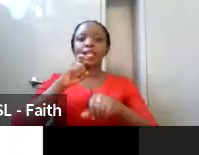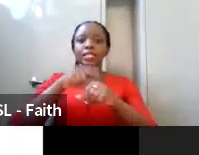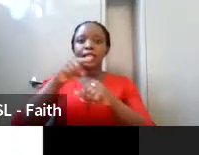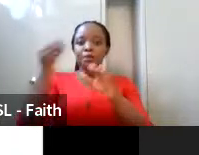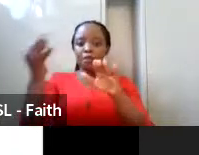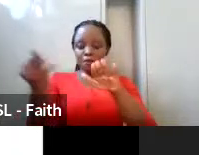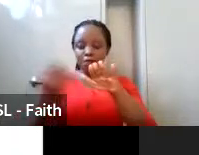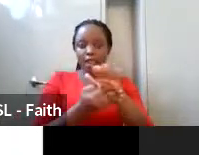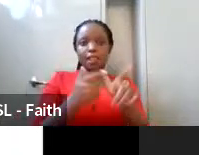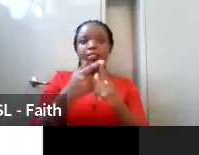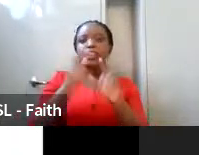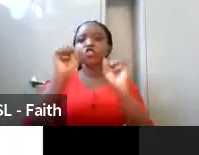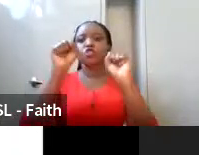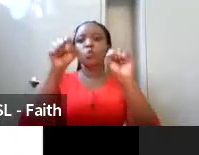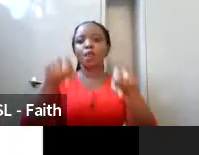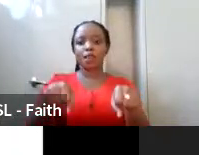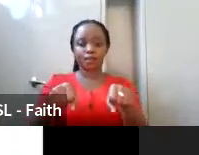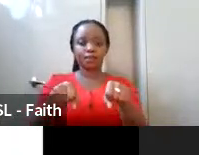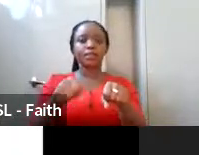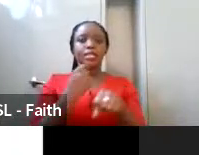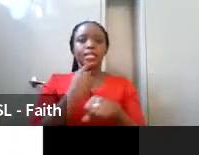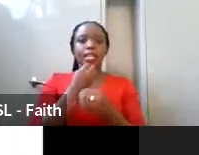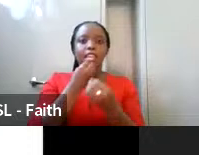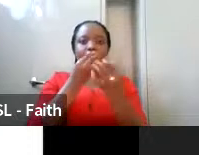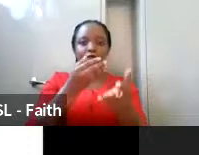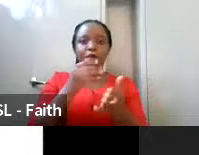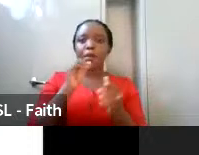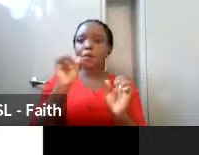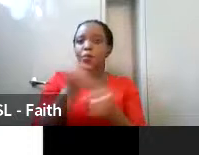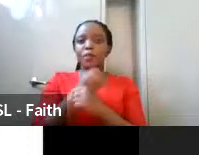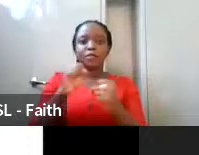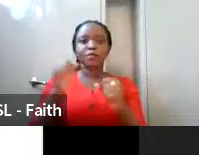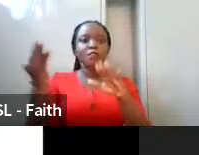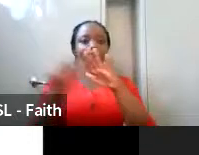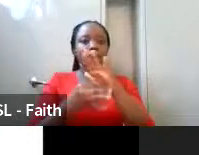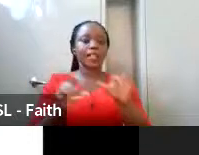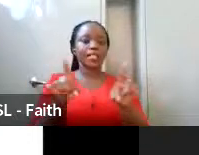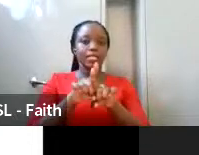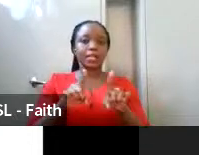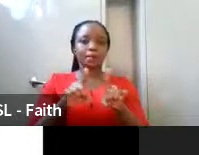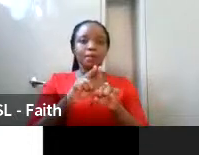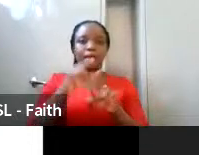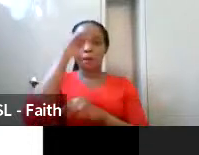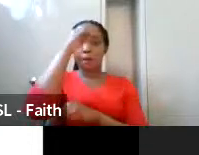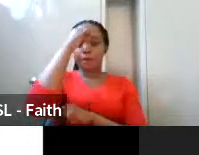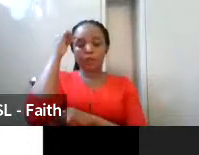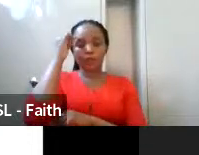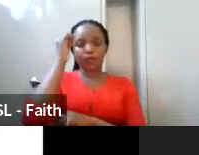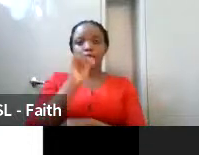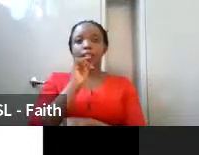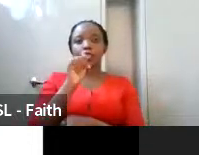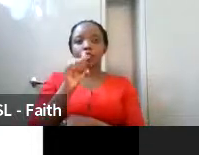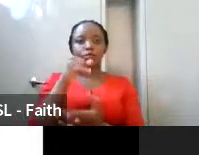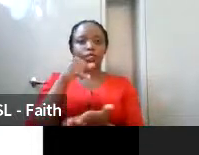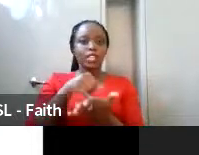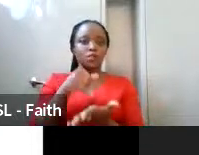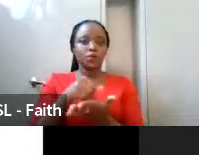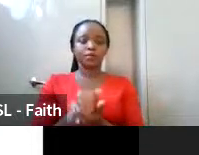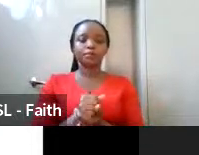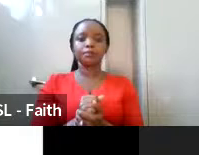is when you're saying that you're not able to file the same because it's not going through. Exactly. I